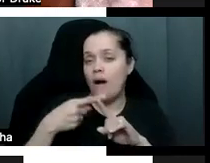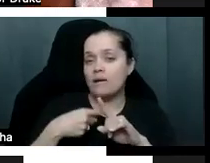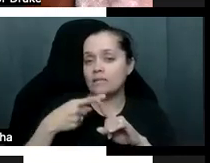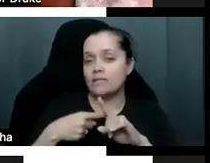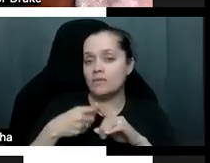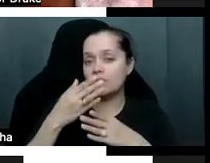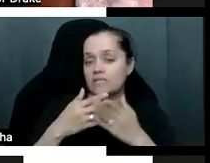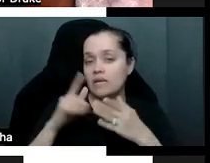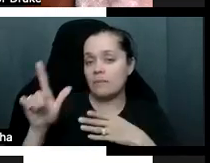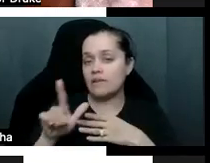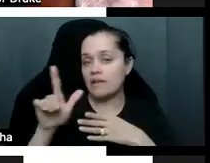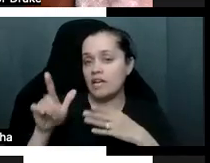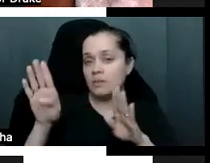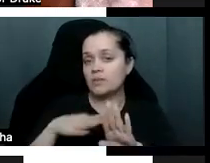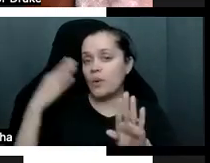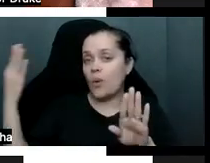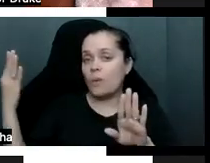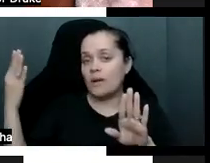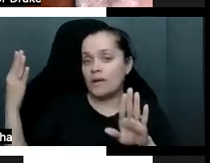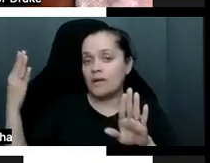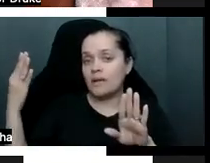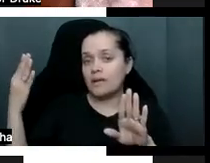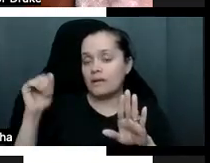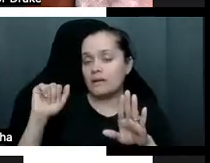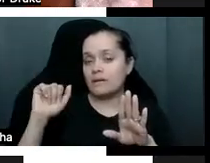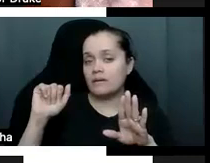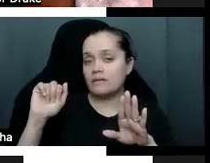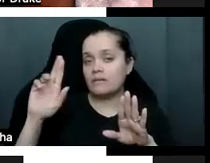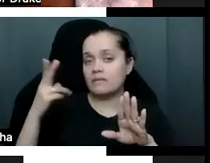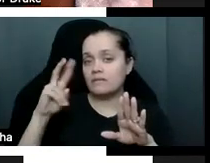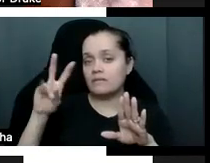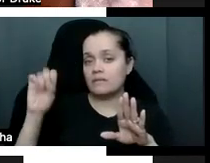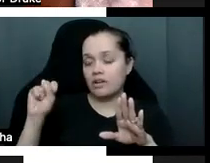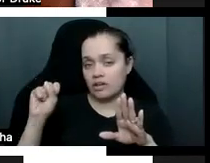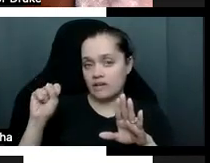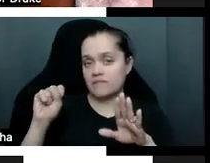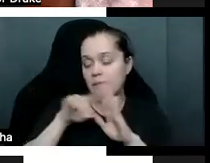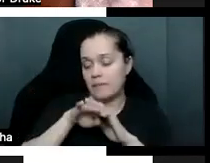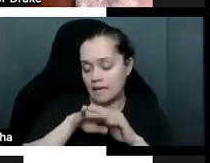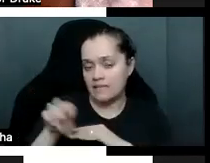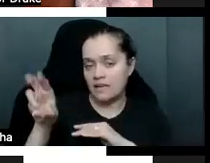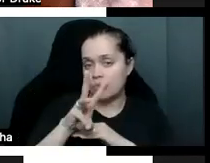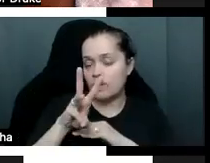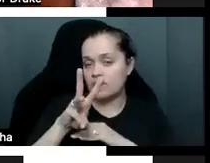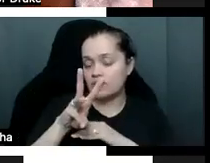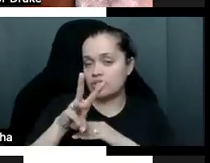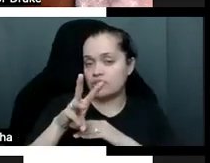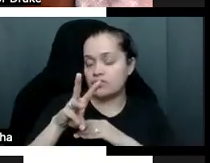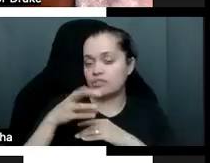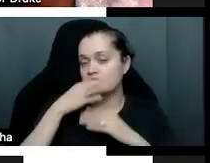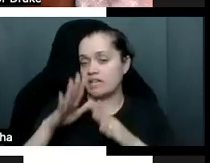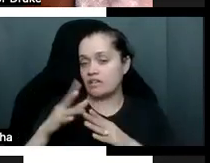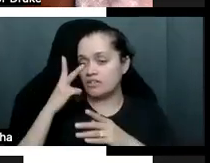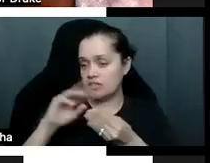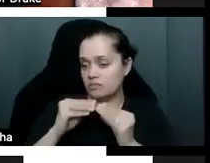the libraries were wide open and archives could be accessed, and Western scholars got to see some numbers, and then they were closed